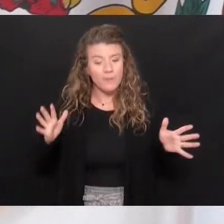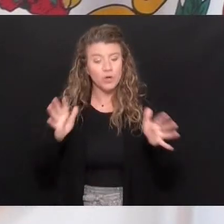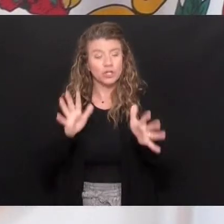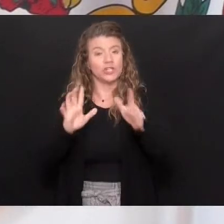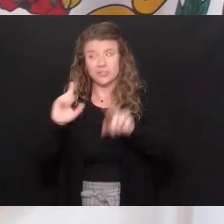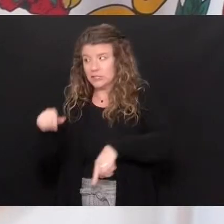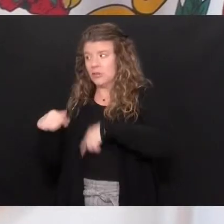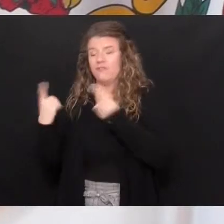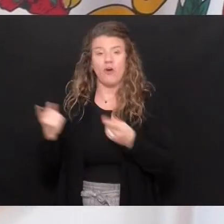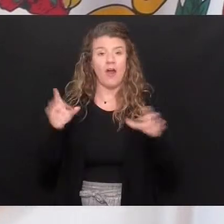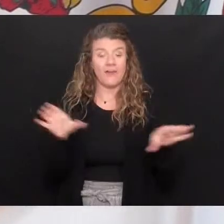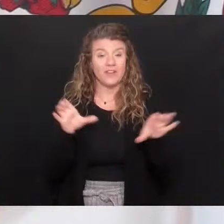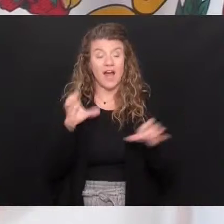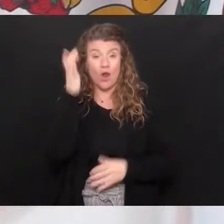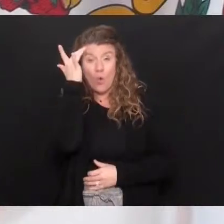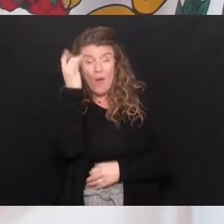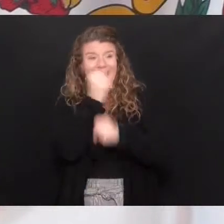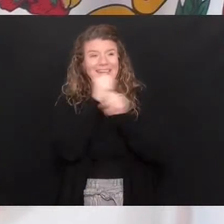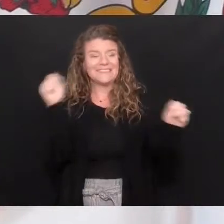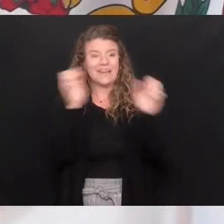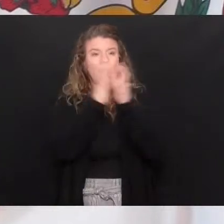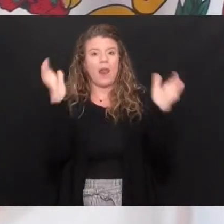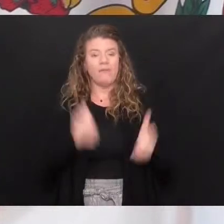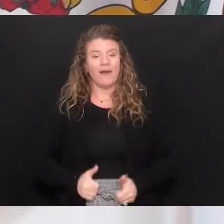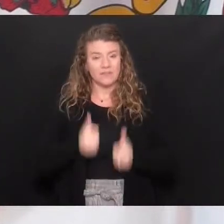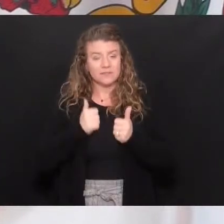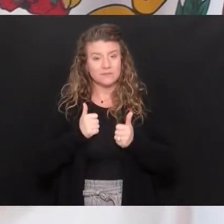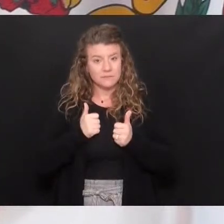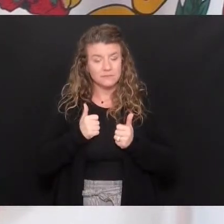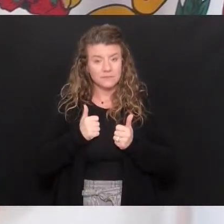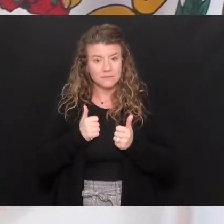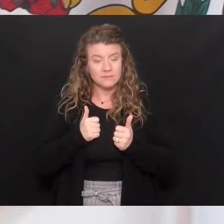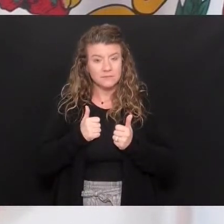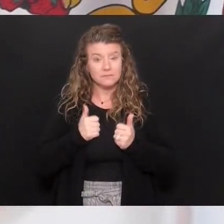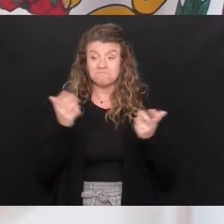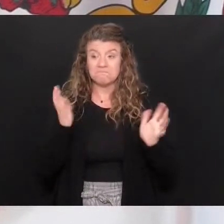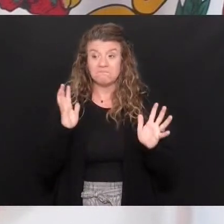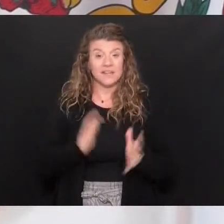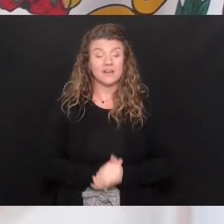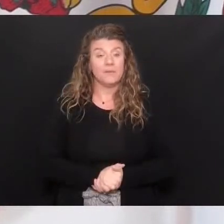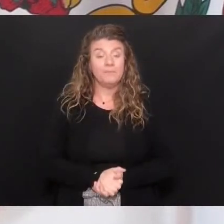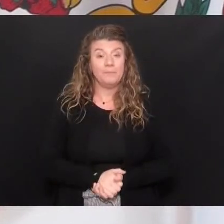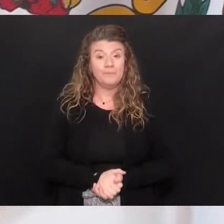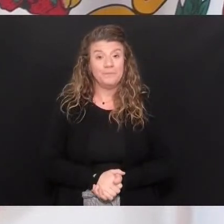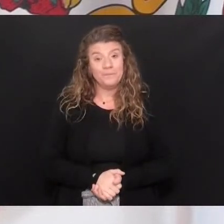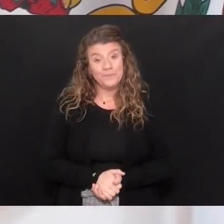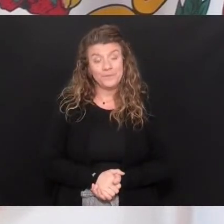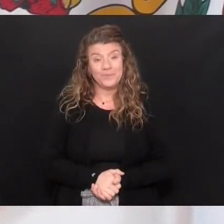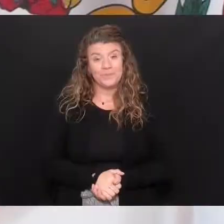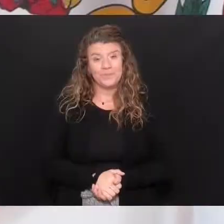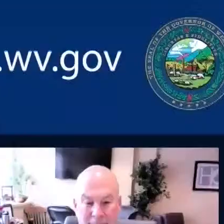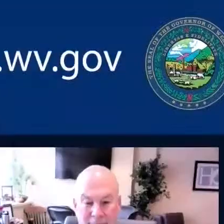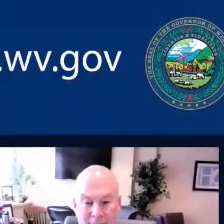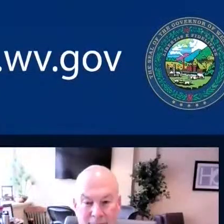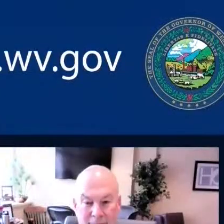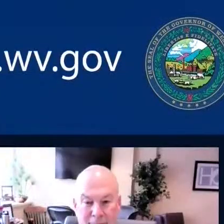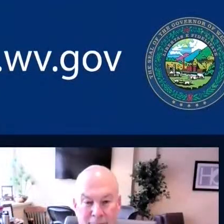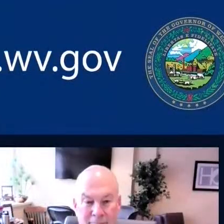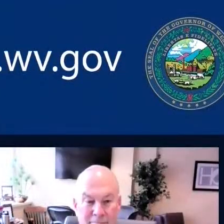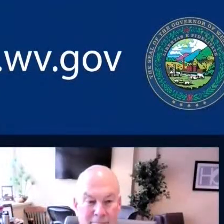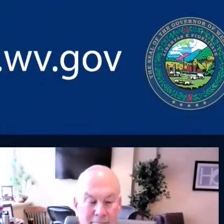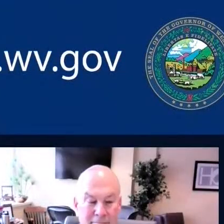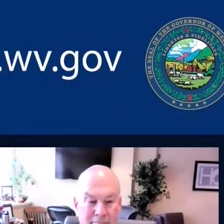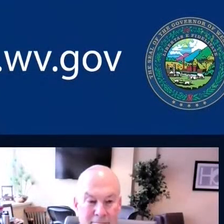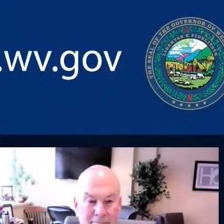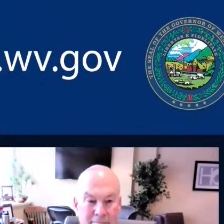done because it's saved a bunch of lives. That's all I got on that. All right, thank you, June. Next